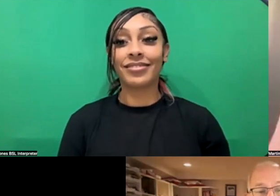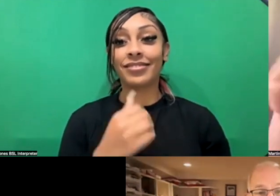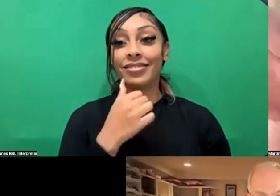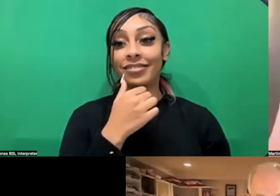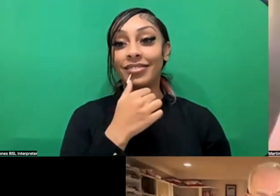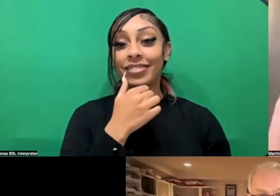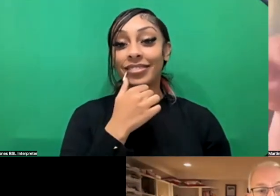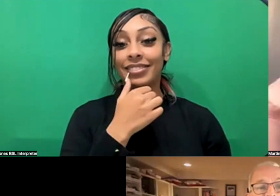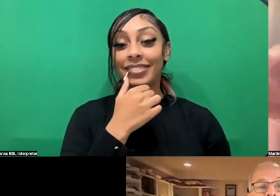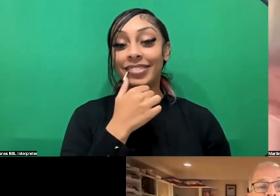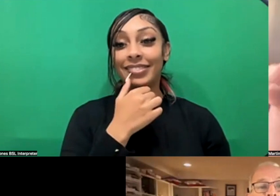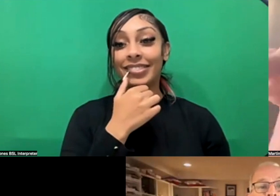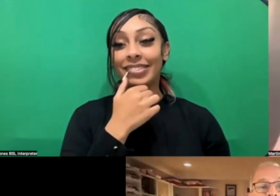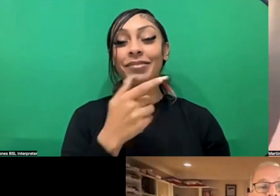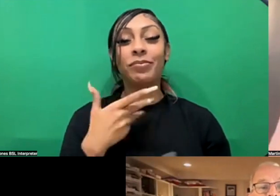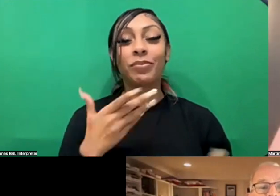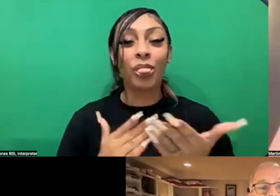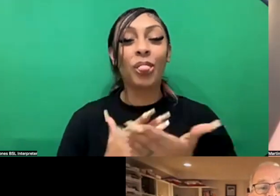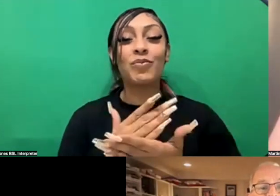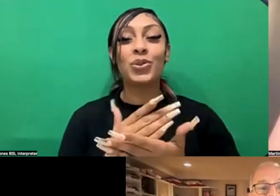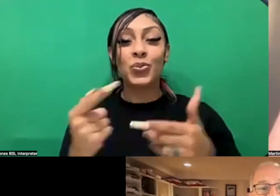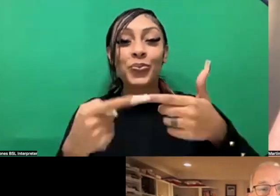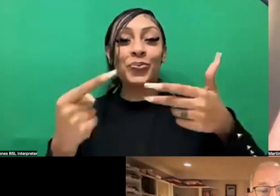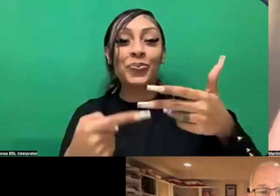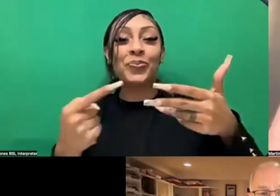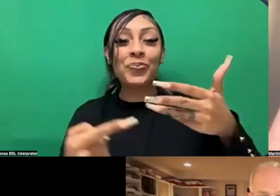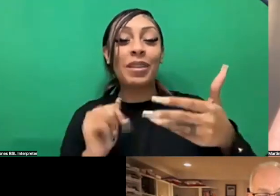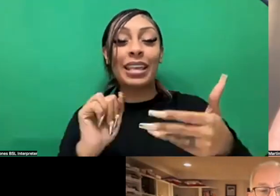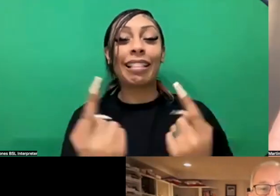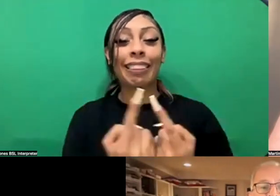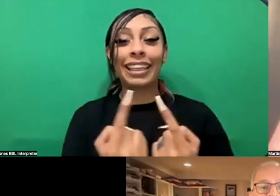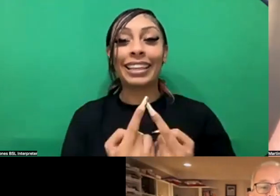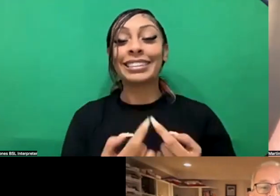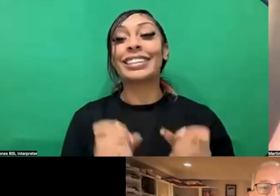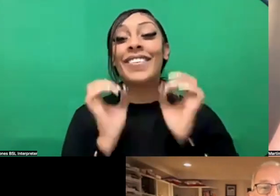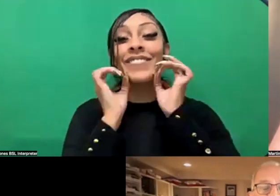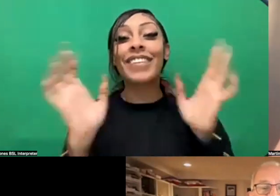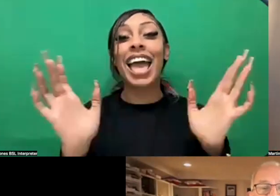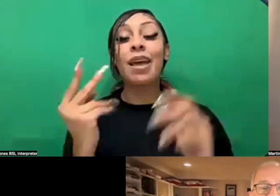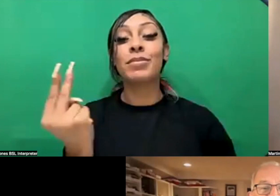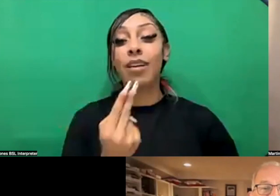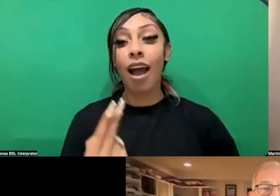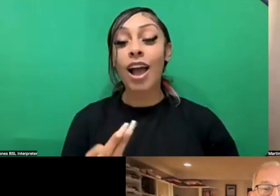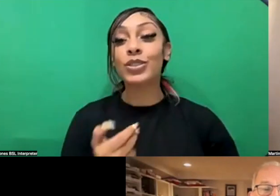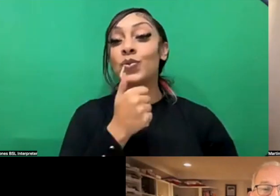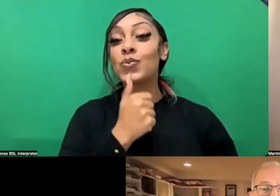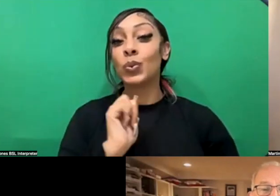earlier, we're going to kind of skim through some of these things. You mentioned some of the famous artists to use your machines, and